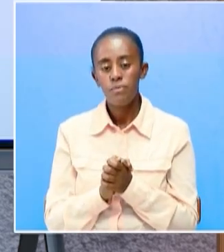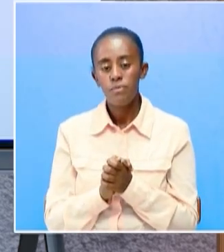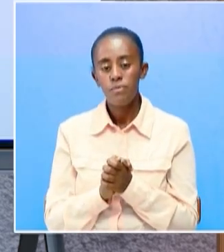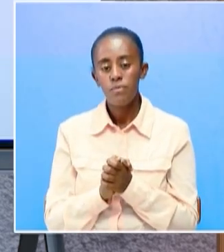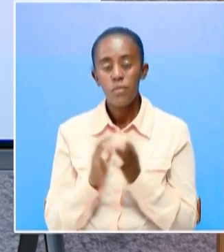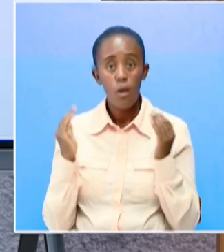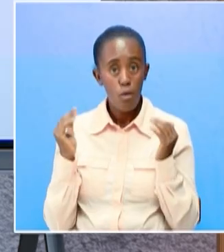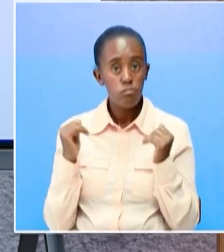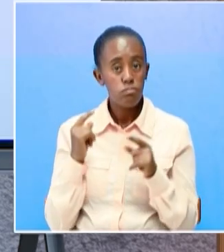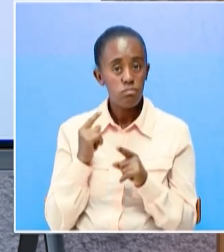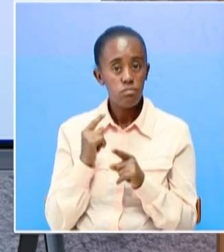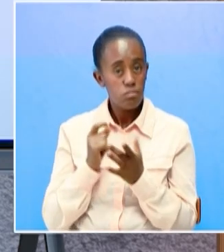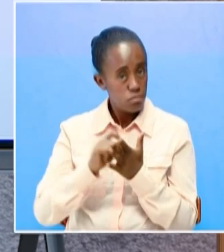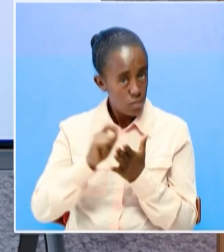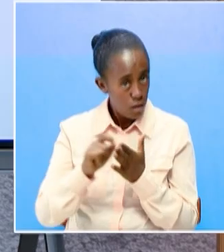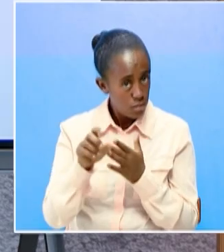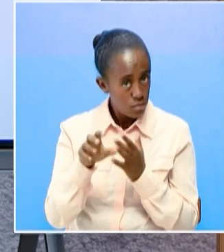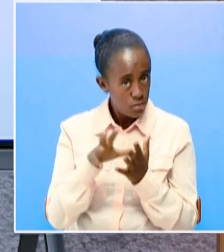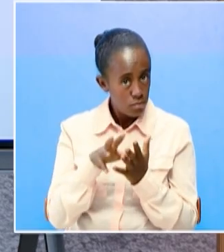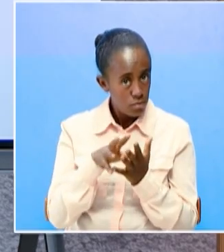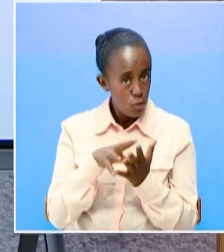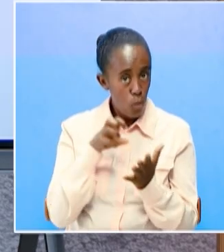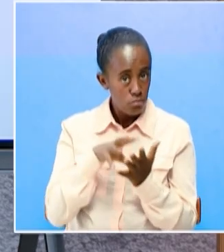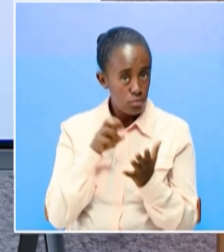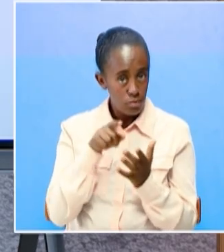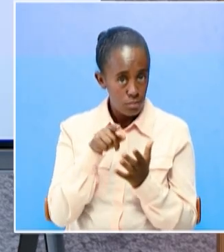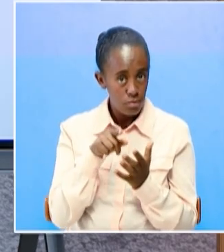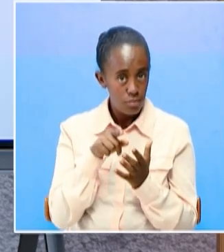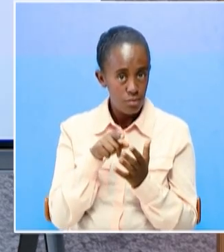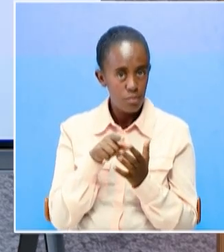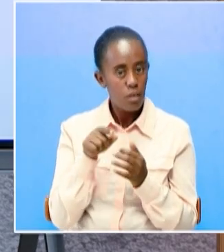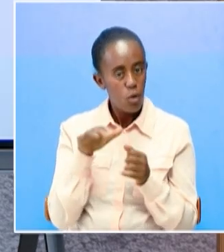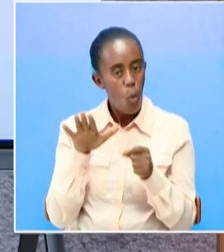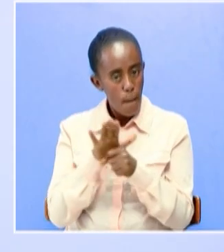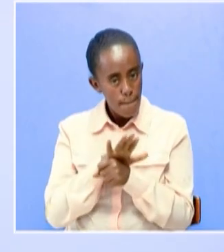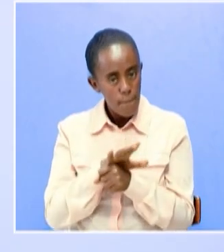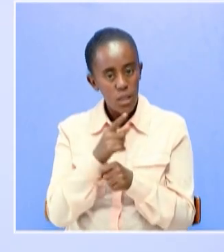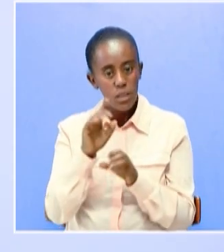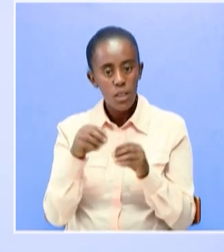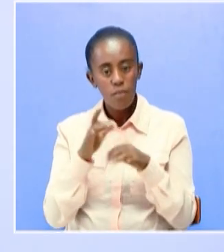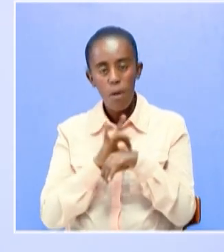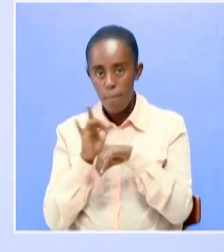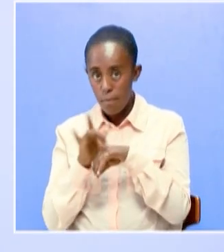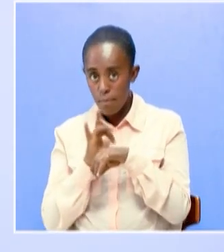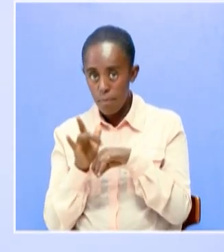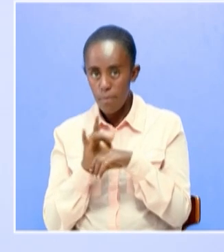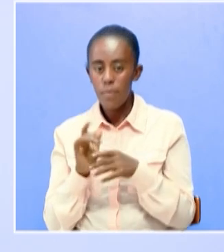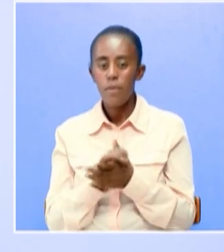I hope you're writing, yeah? Please write and then complete the given blank spaces to